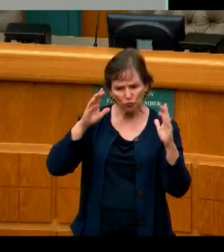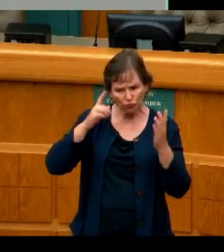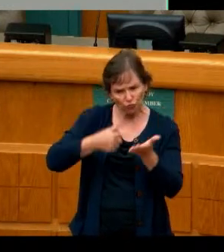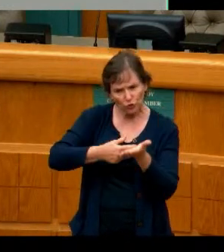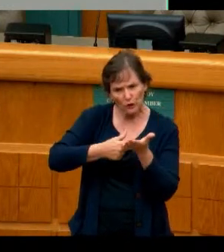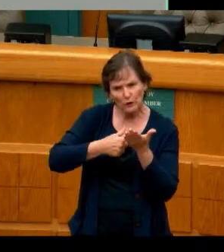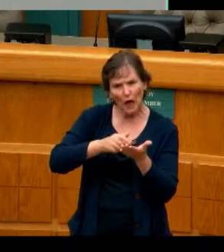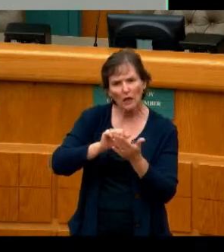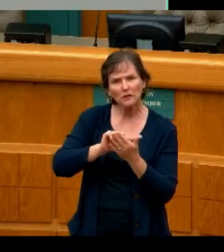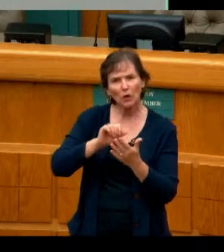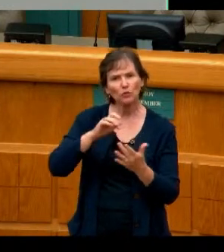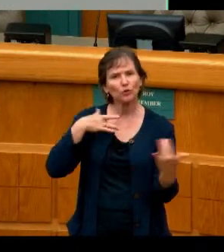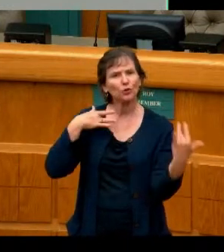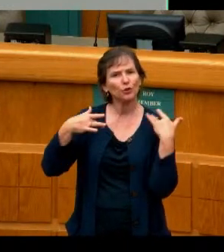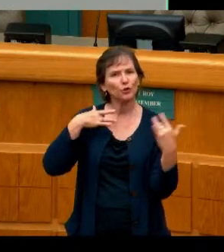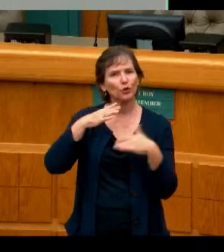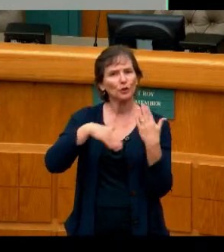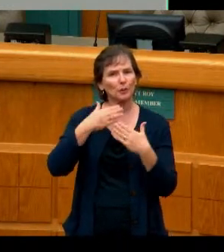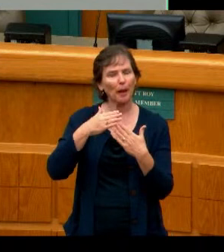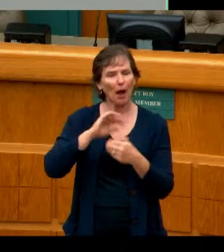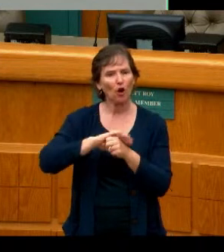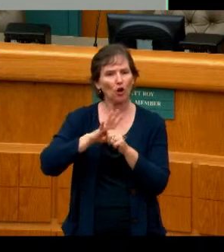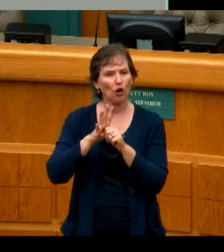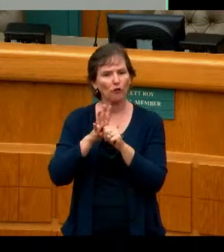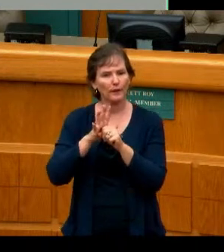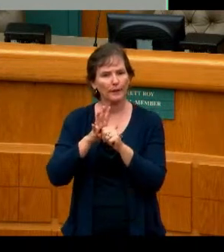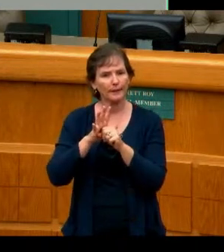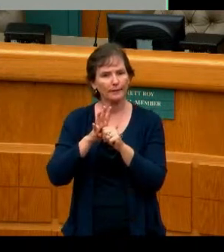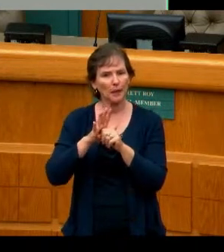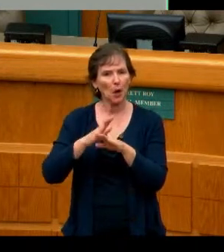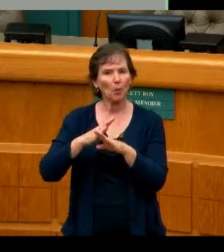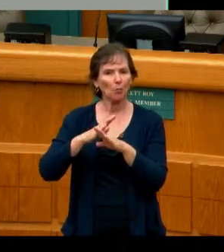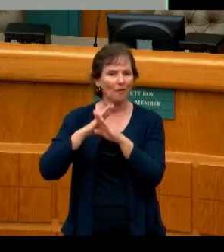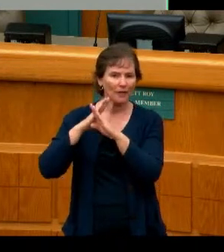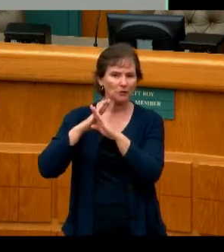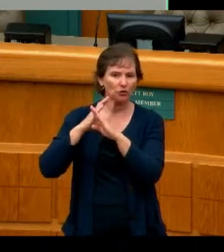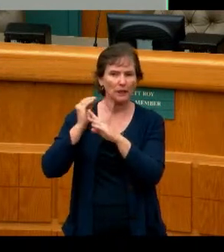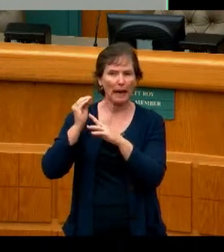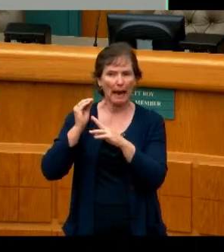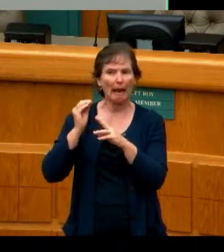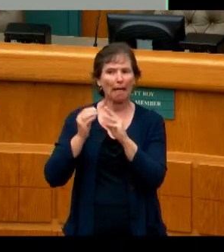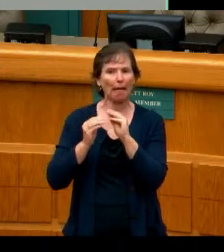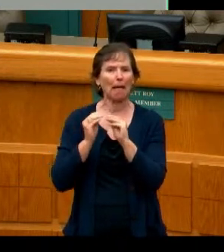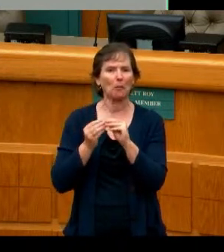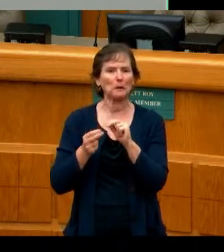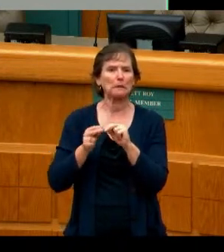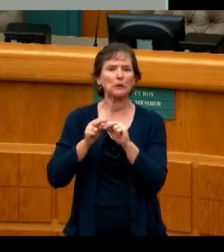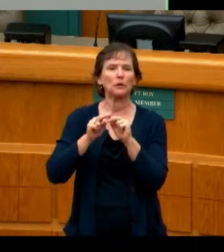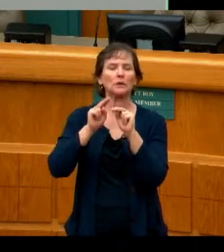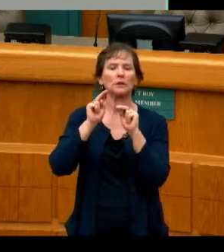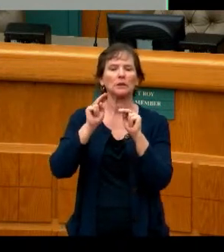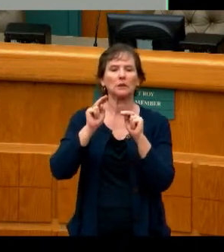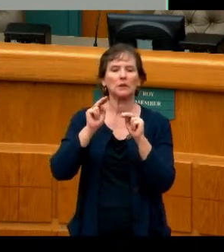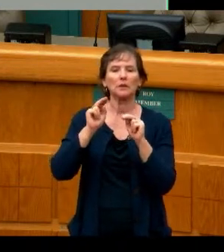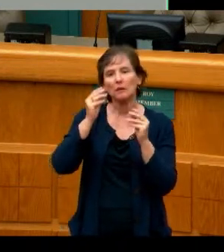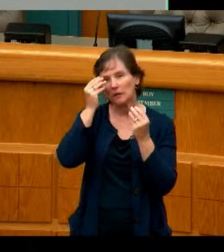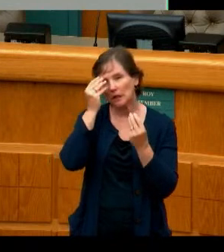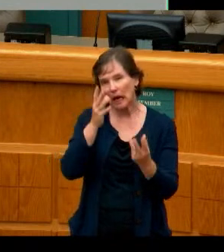are twofold. Number one, we want to address public concerns and questions about COVID-19 and the interventions that are taking place